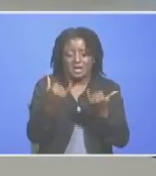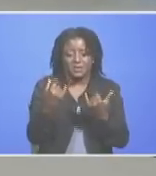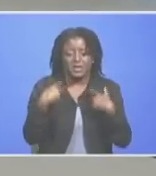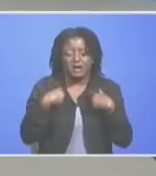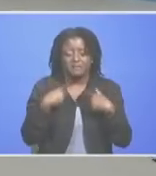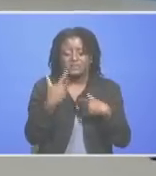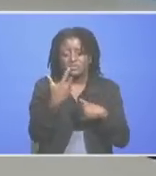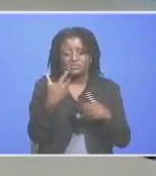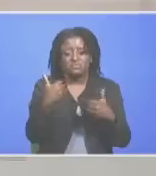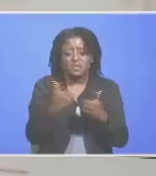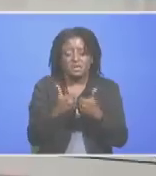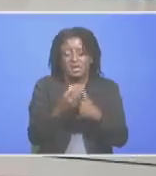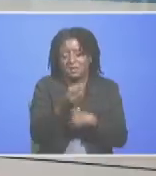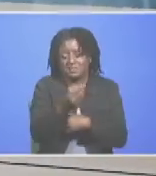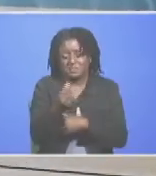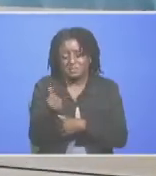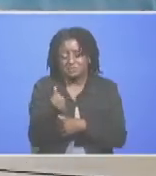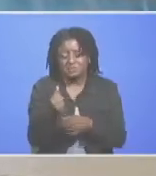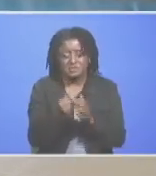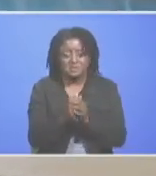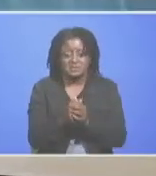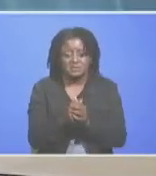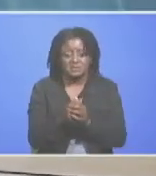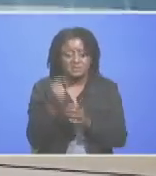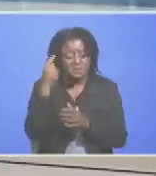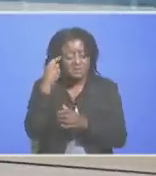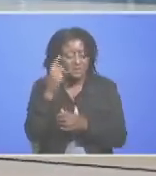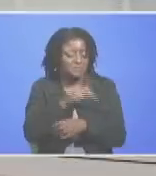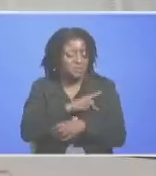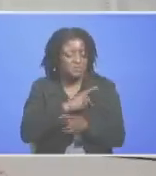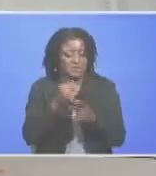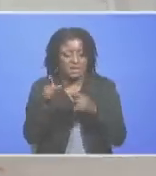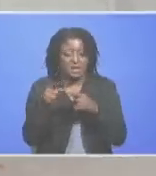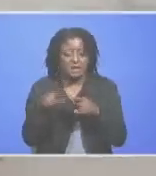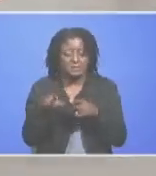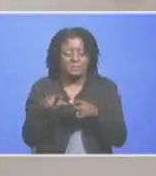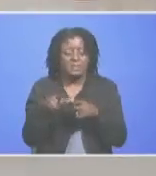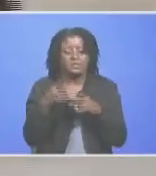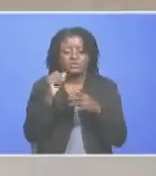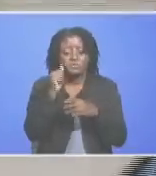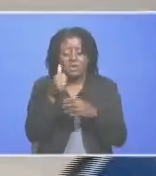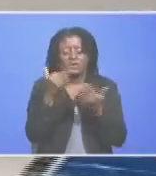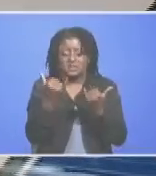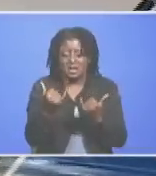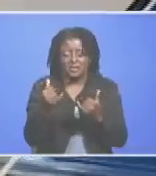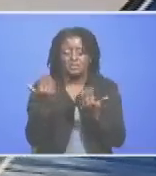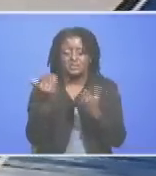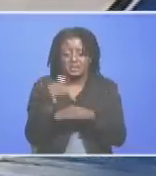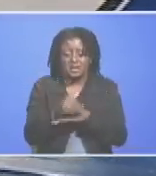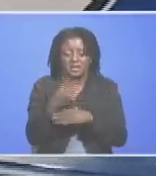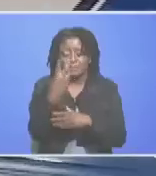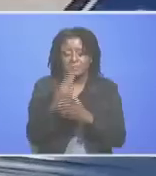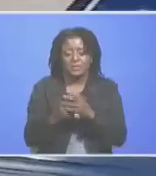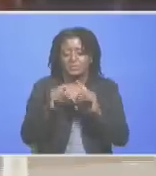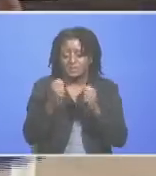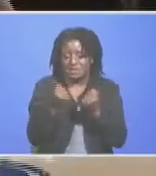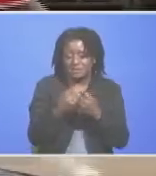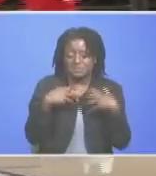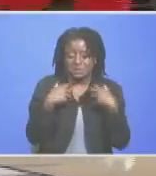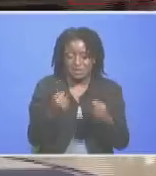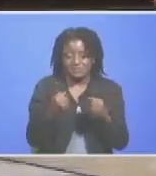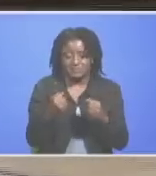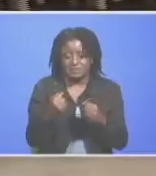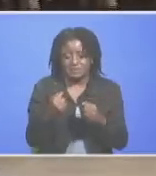come out tomorrow and put up a good fight. Tomorrow is now tonight, and both teams are confident. The Cove believes they can close